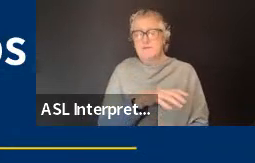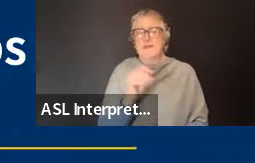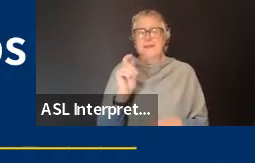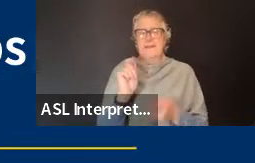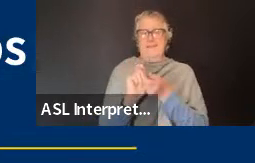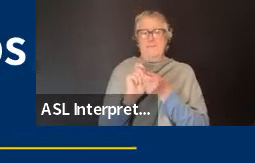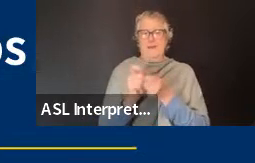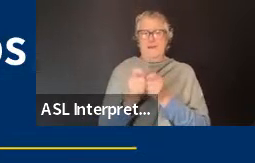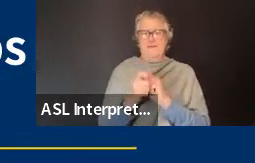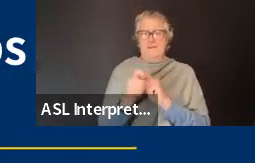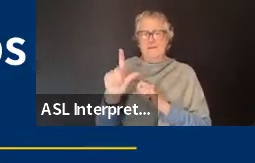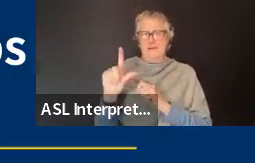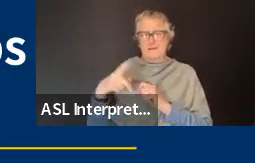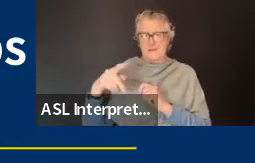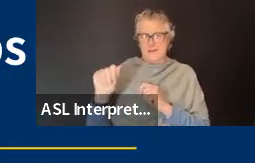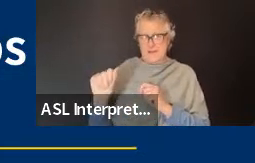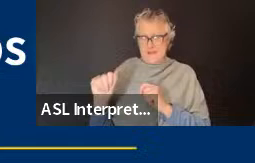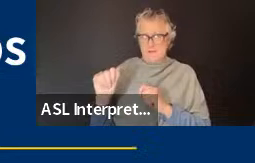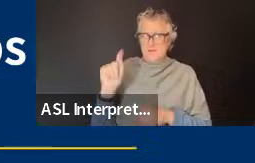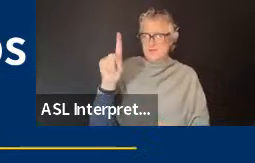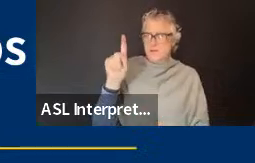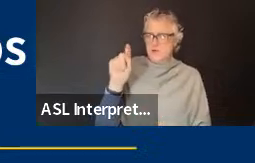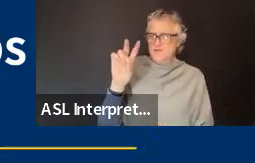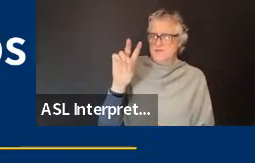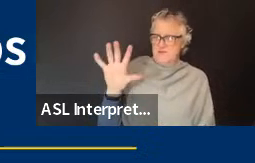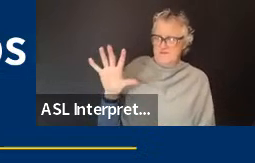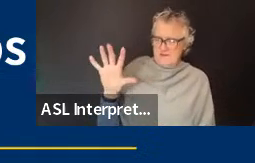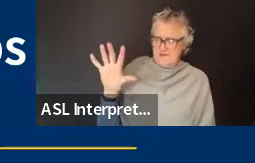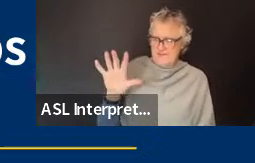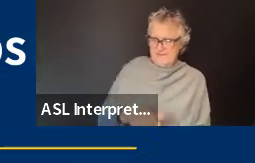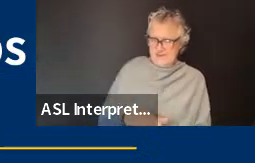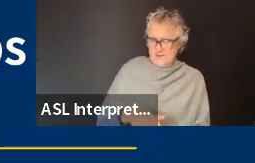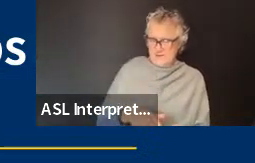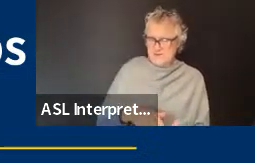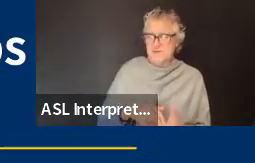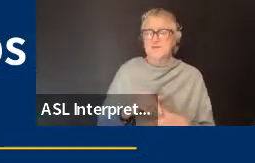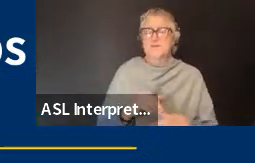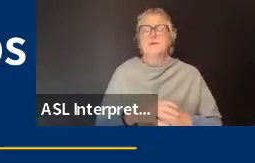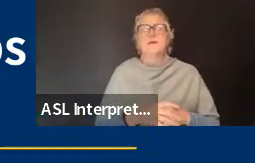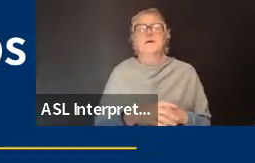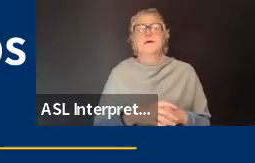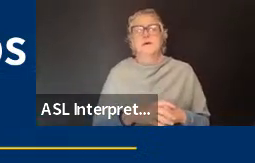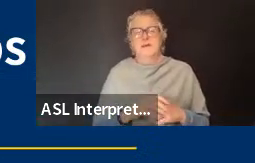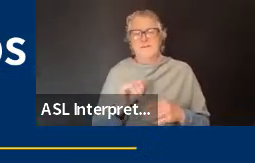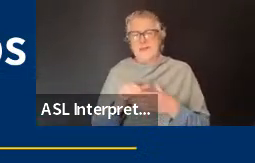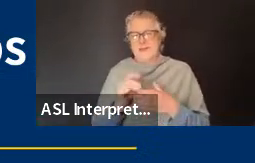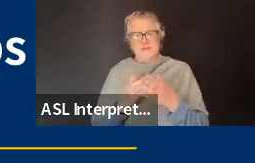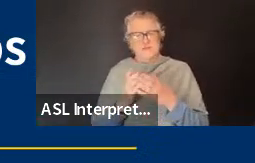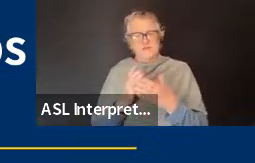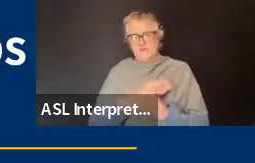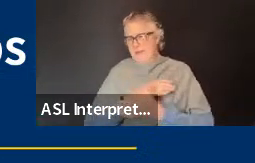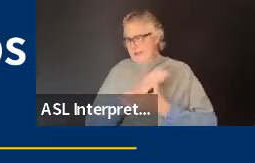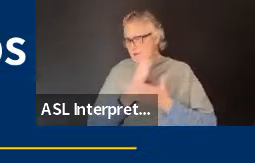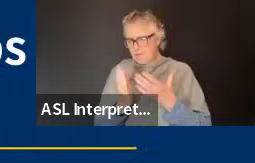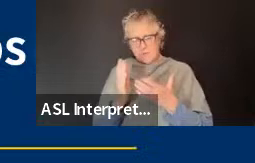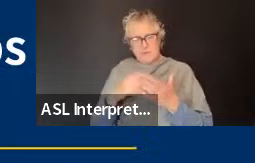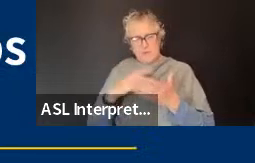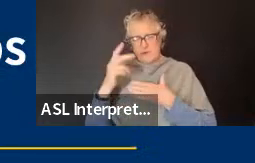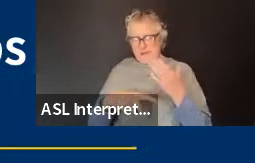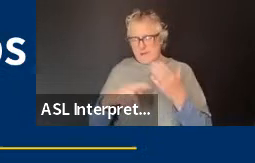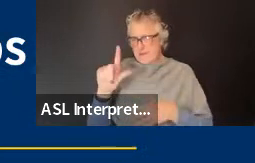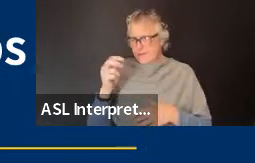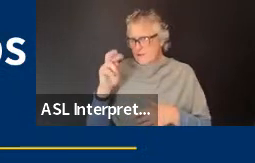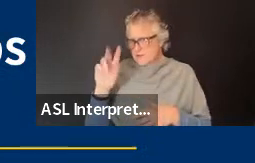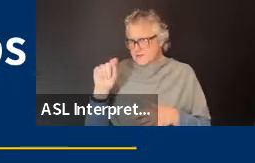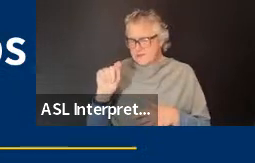about 3% due to the investment in high capacity transit throughout the program area, including LRT extension, as Chris kind of identified,